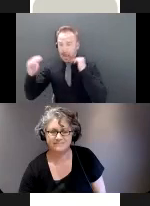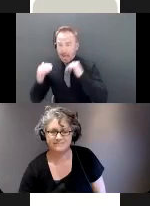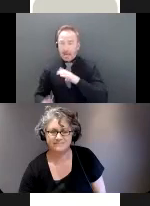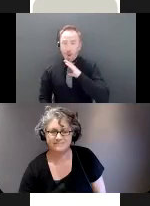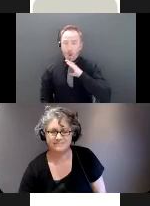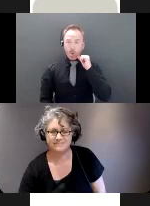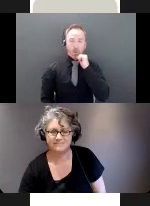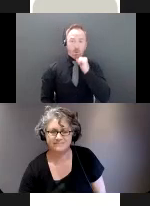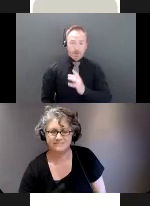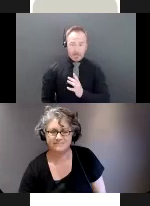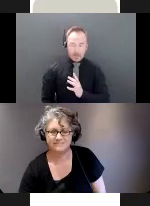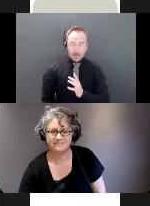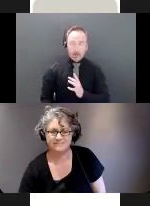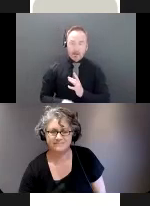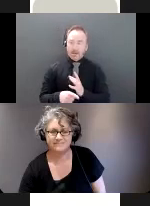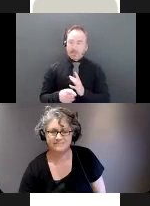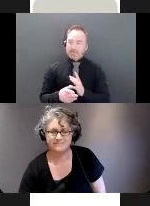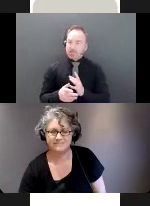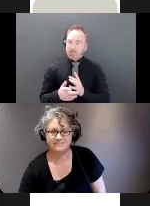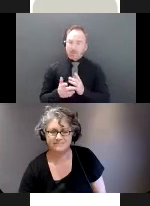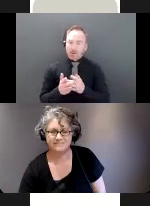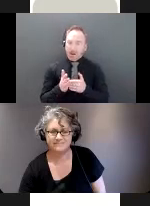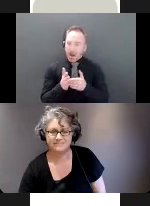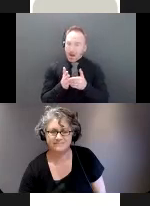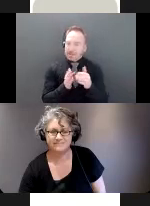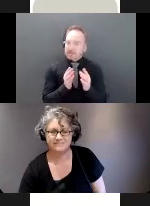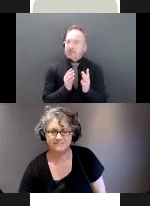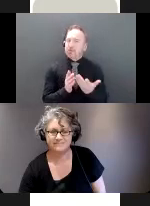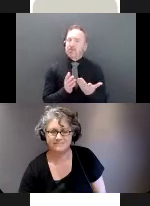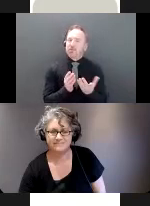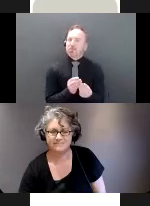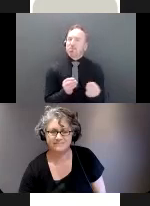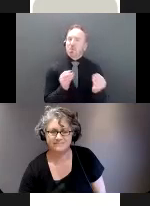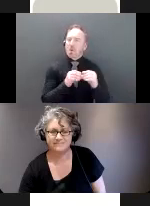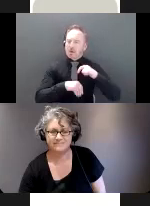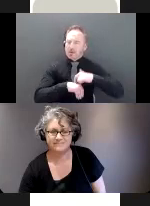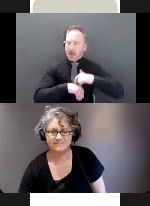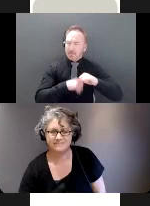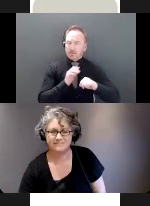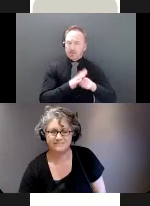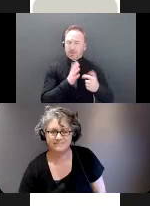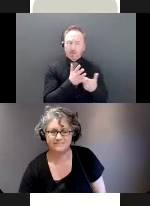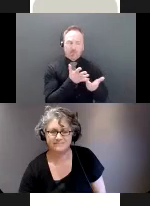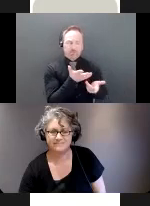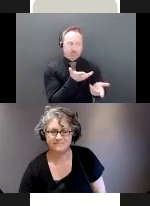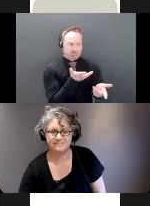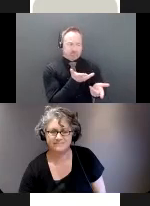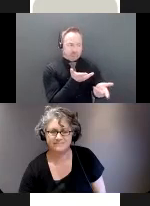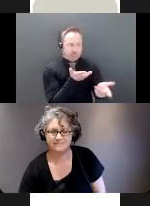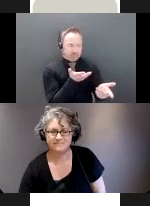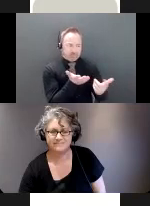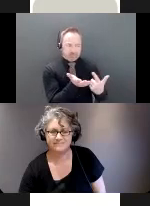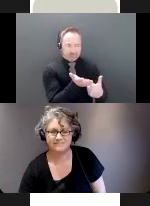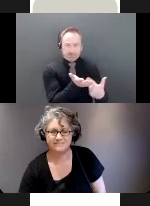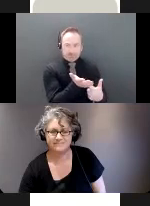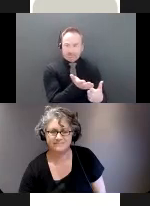time often just to complete, that conversation and to provide that